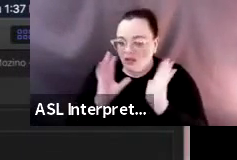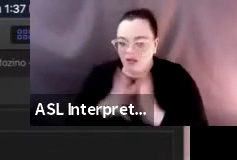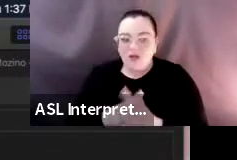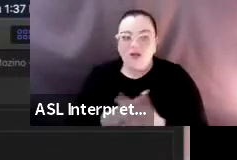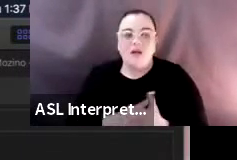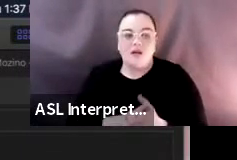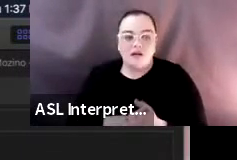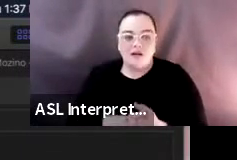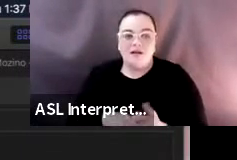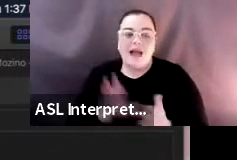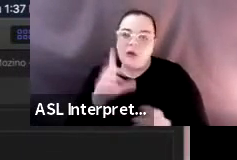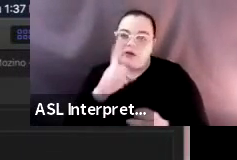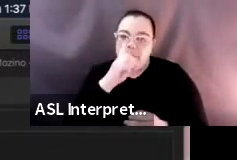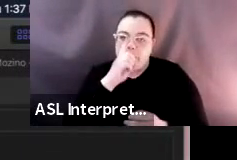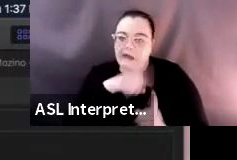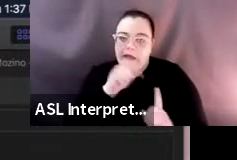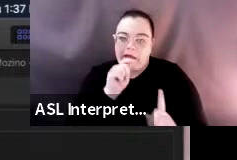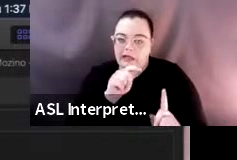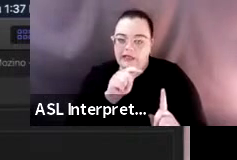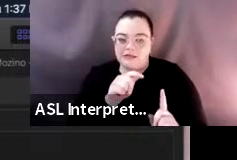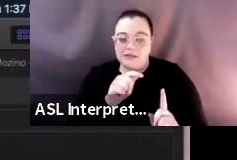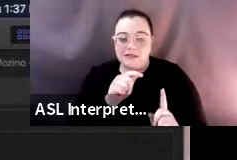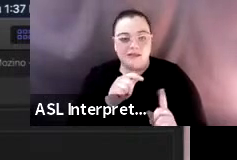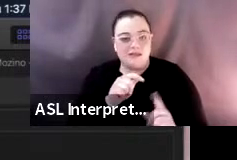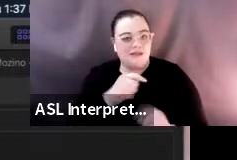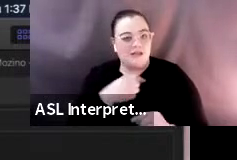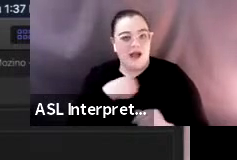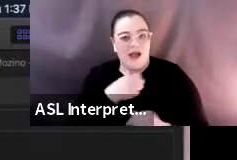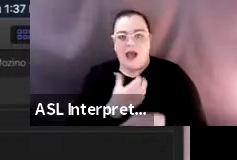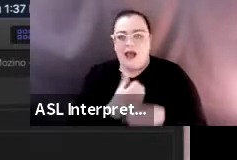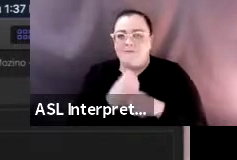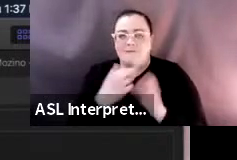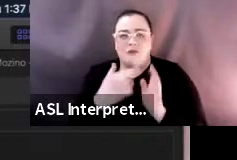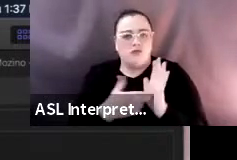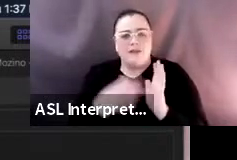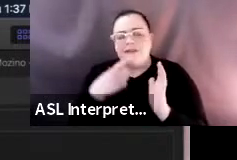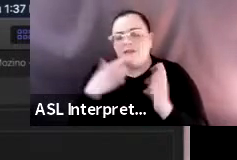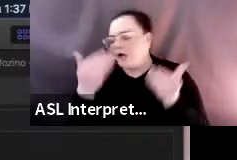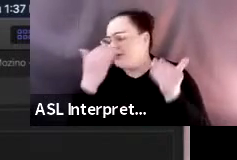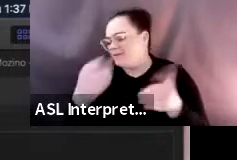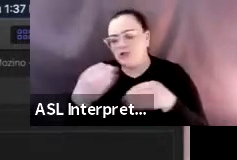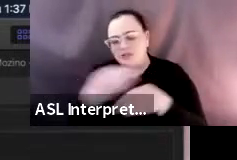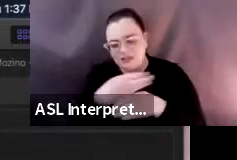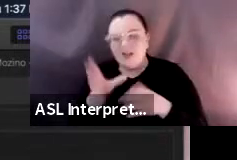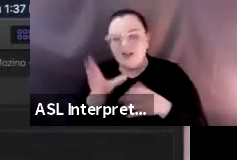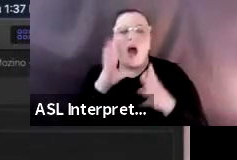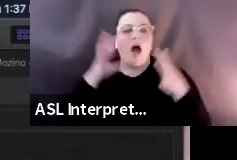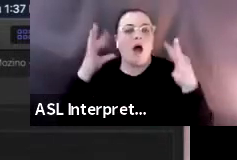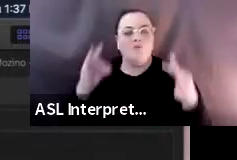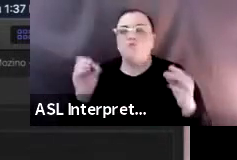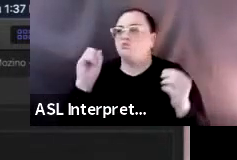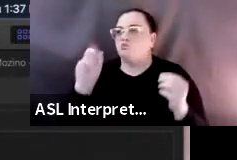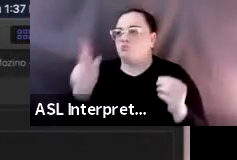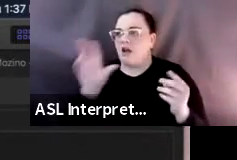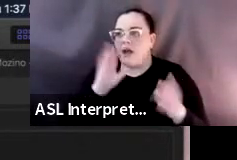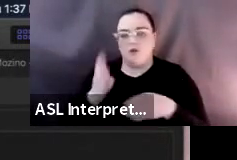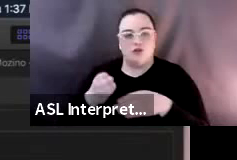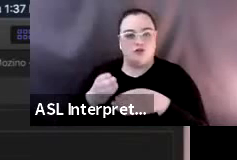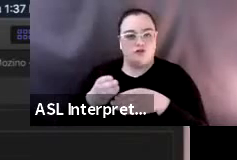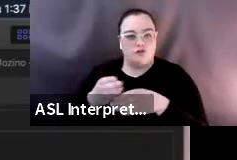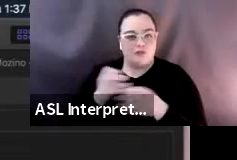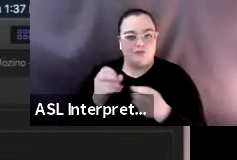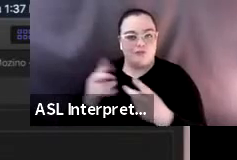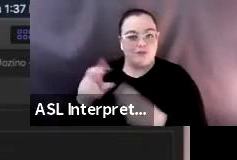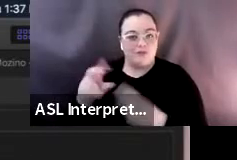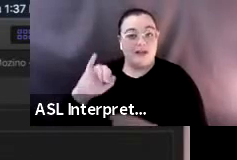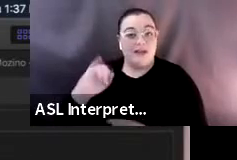to pretend as if I've booked the role. They say share it. So I'm going to want to share it on my Instagram. So I'm going to click the